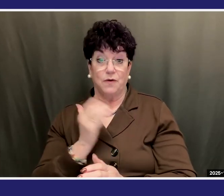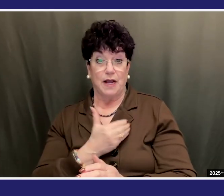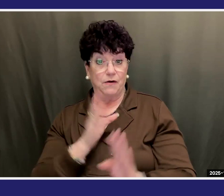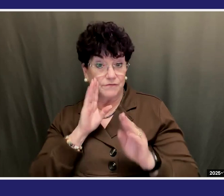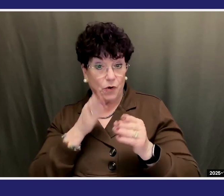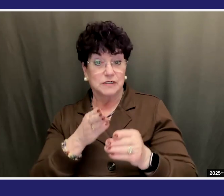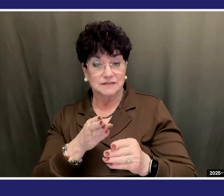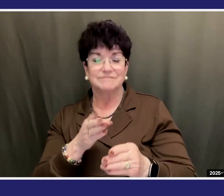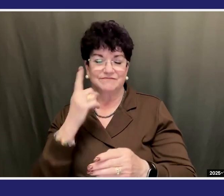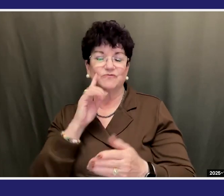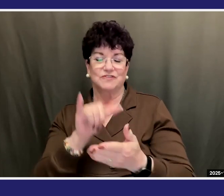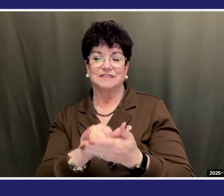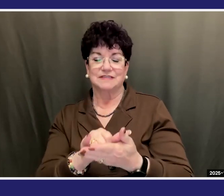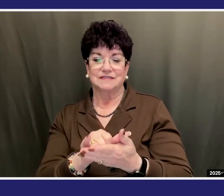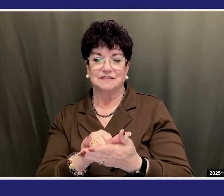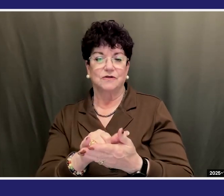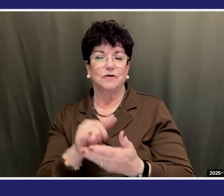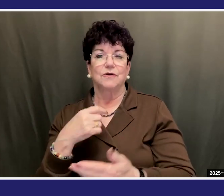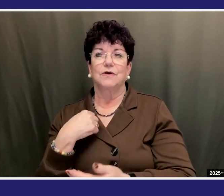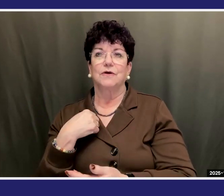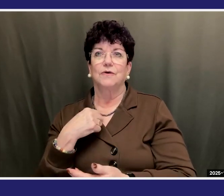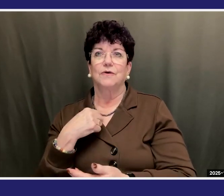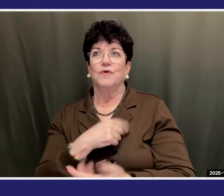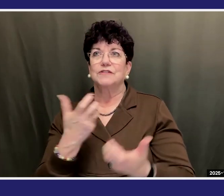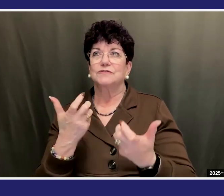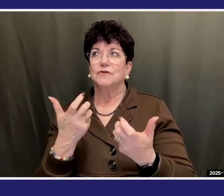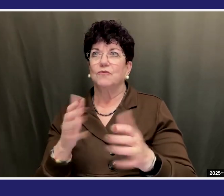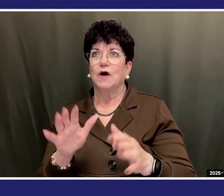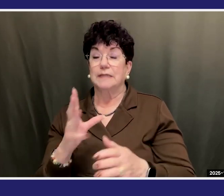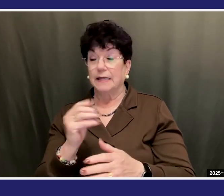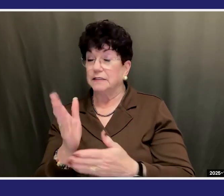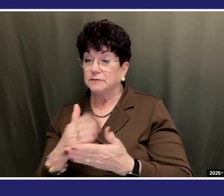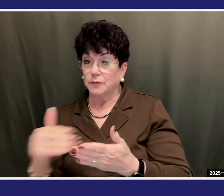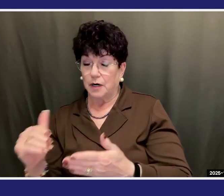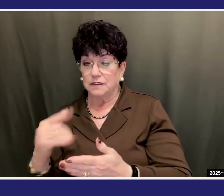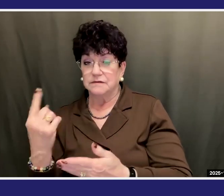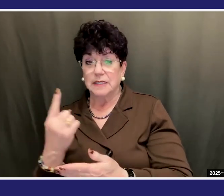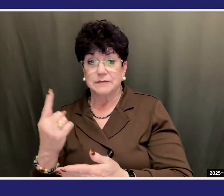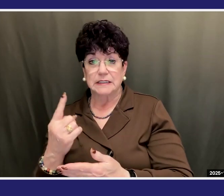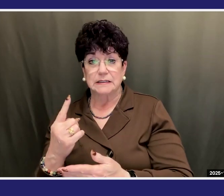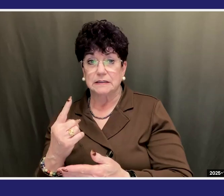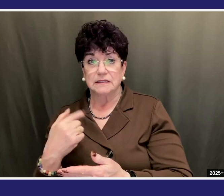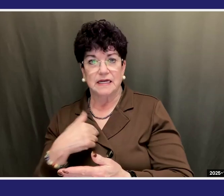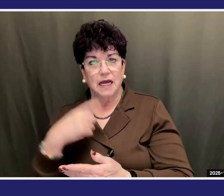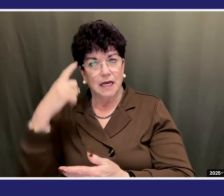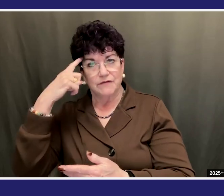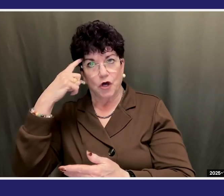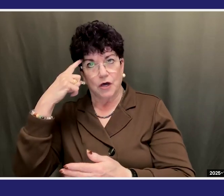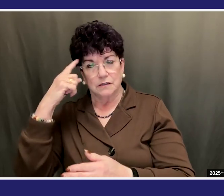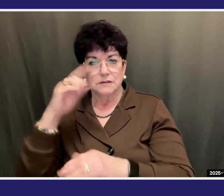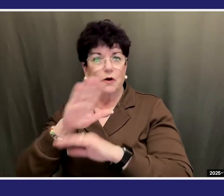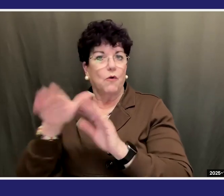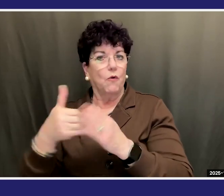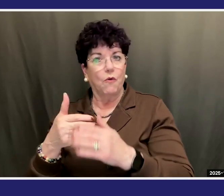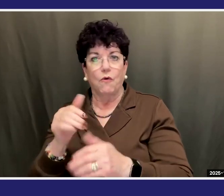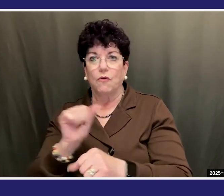that, because what we don't want to happen, and this has been part of something that has stuck with me through this entire